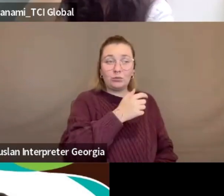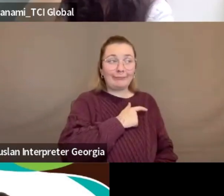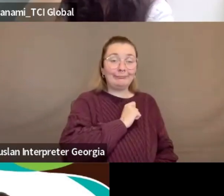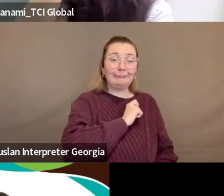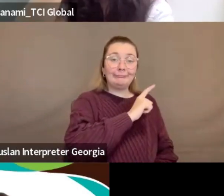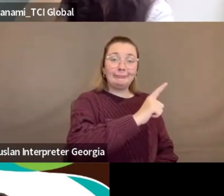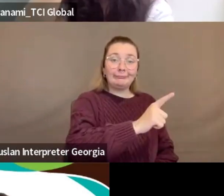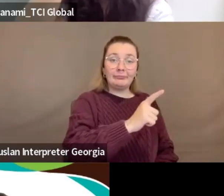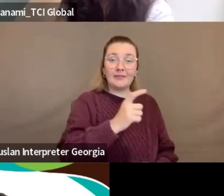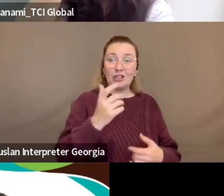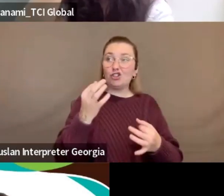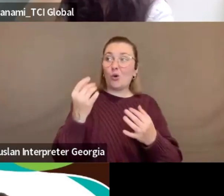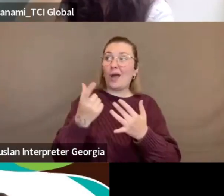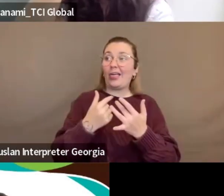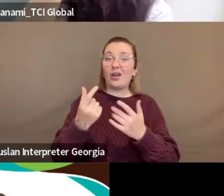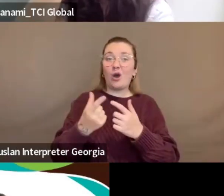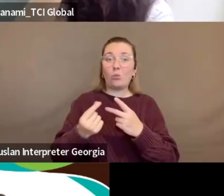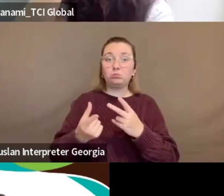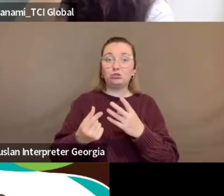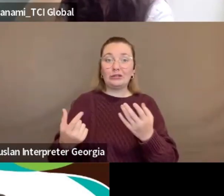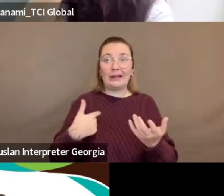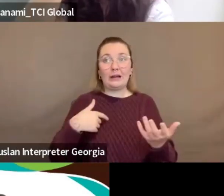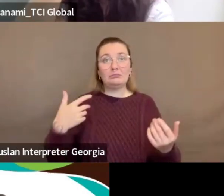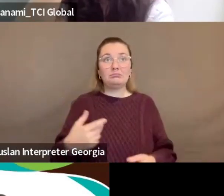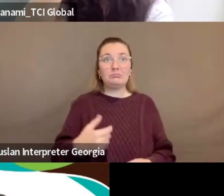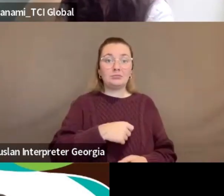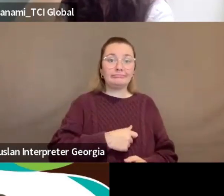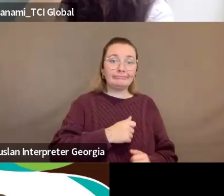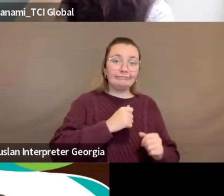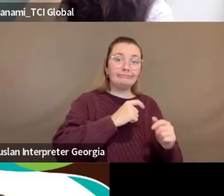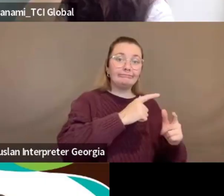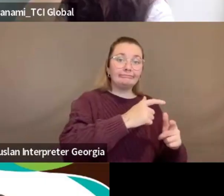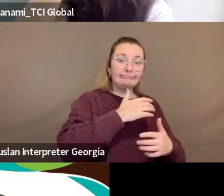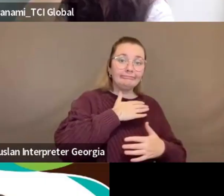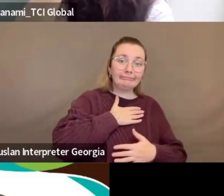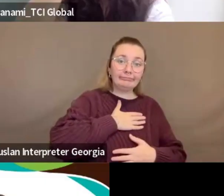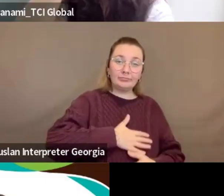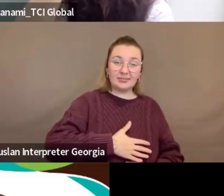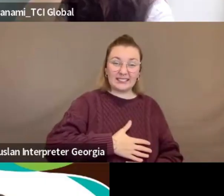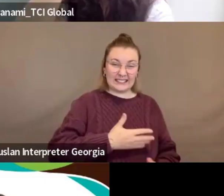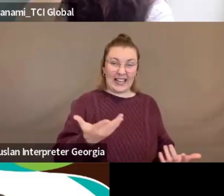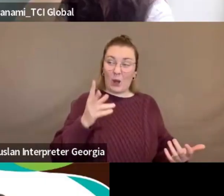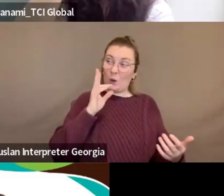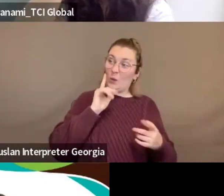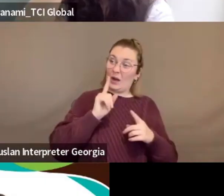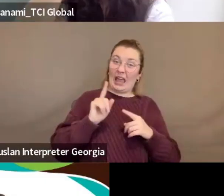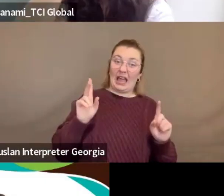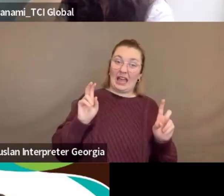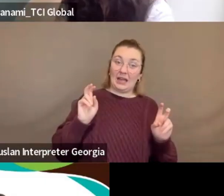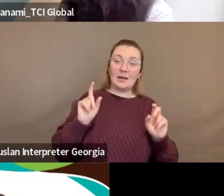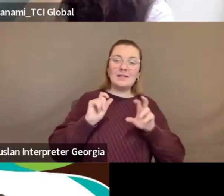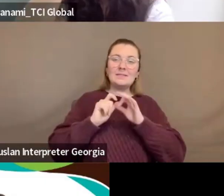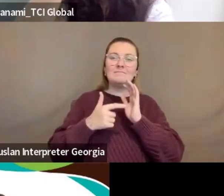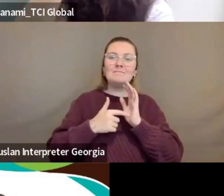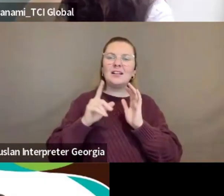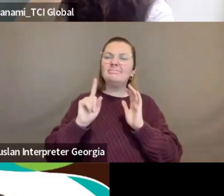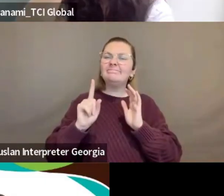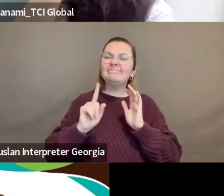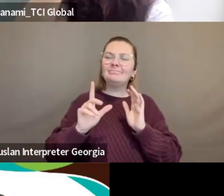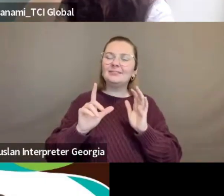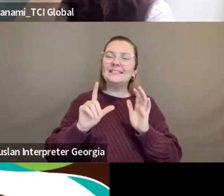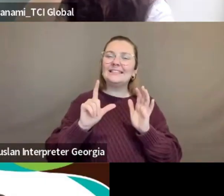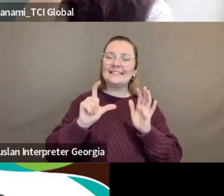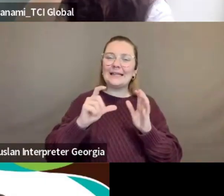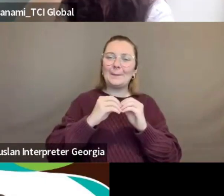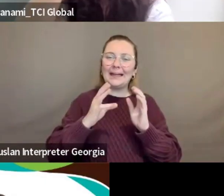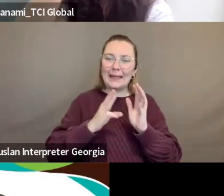as there's no other viable option available around them. But the enablers are really clear. CBM and our